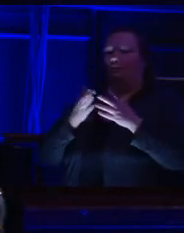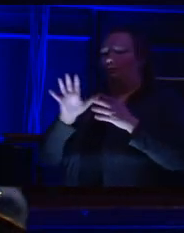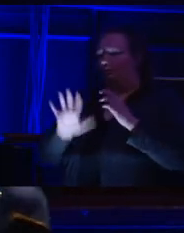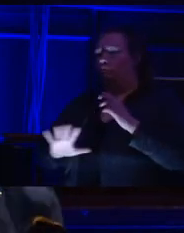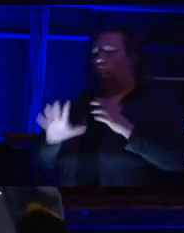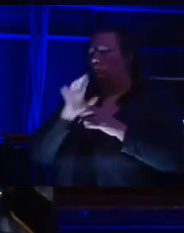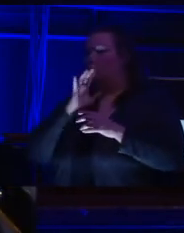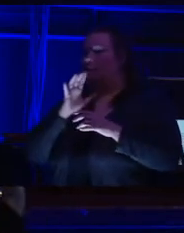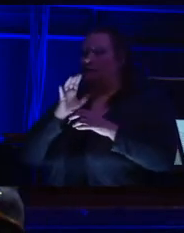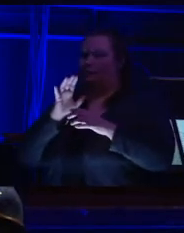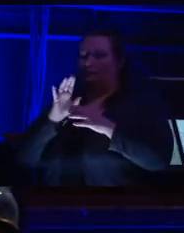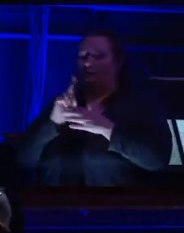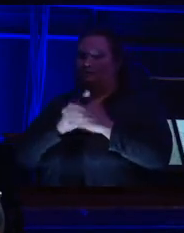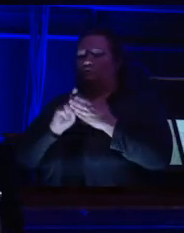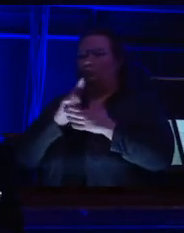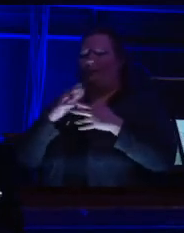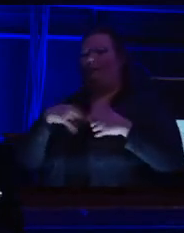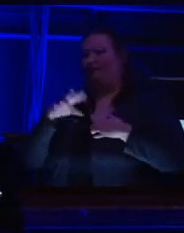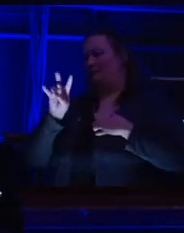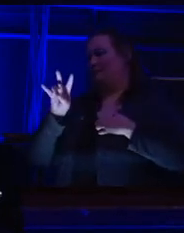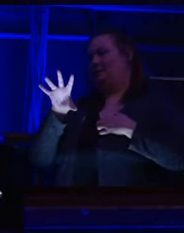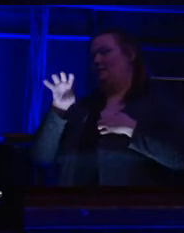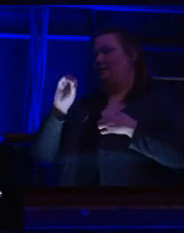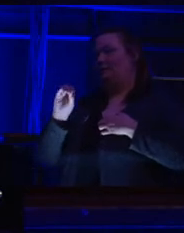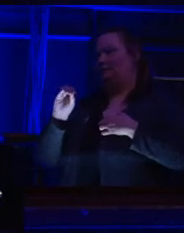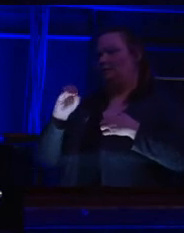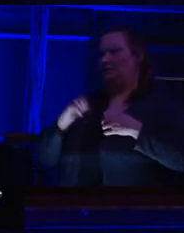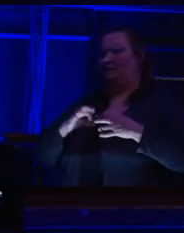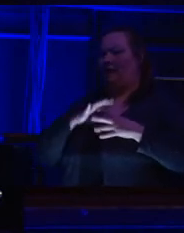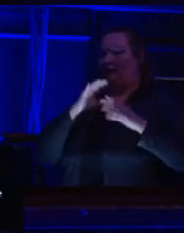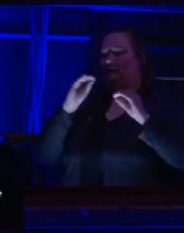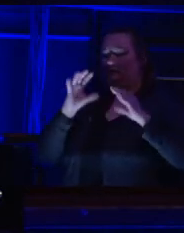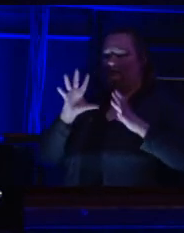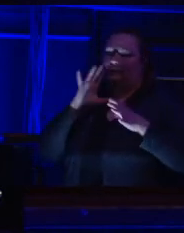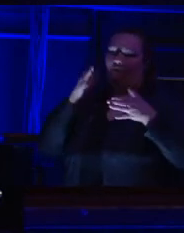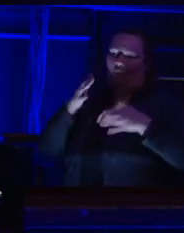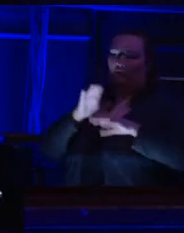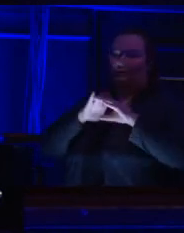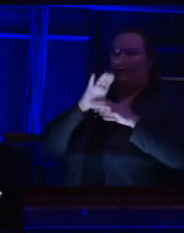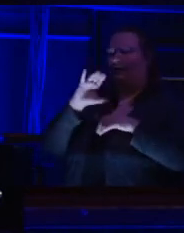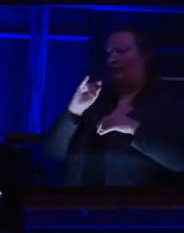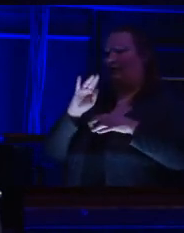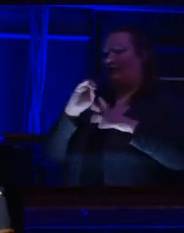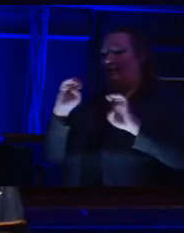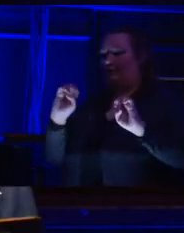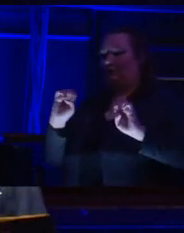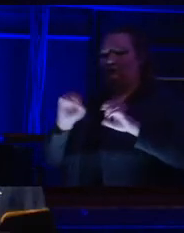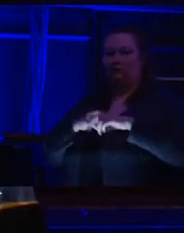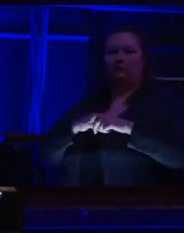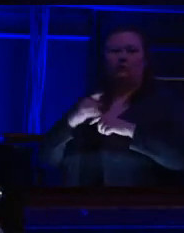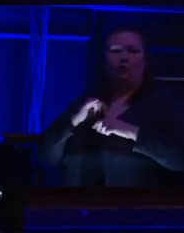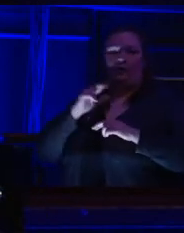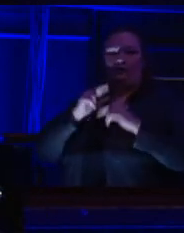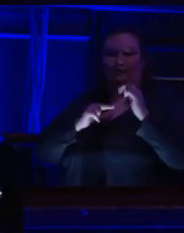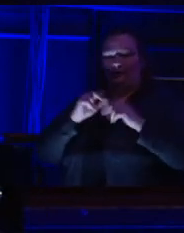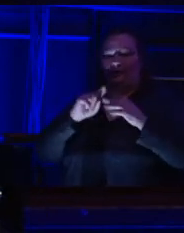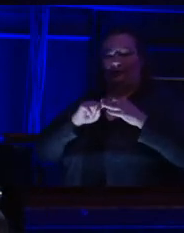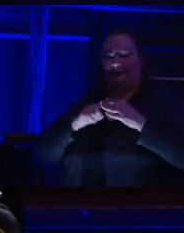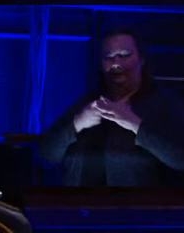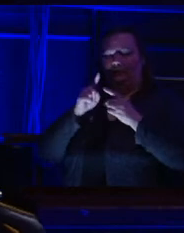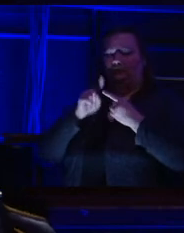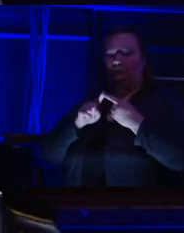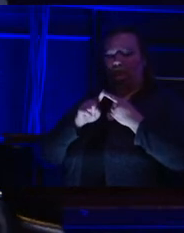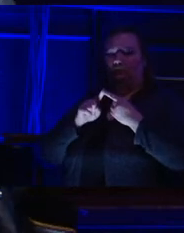over 750 faculty focused on the climate emergency. We are building on initiatives to